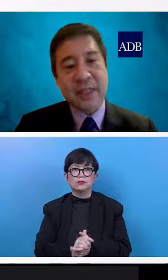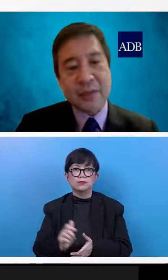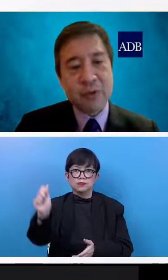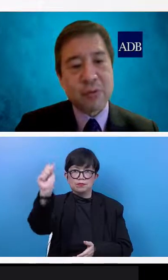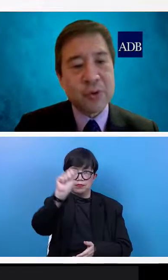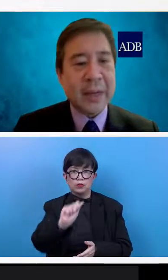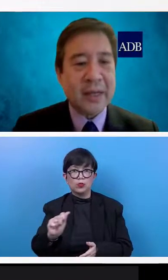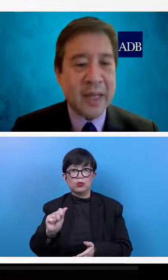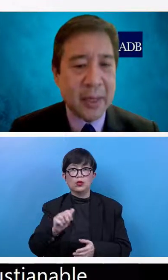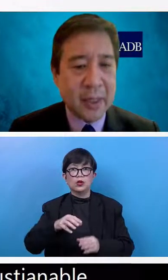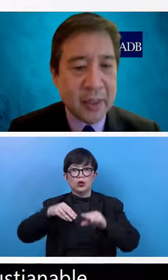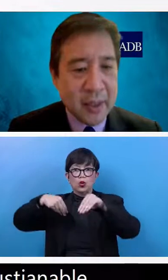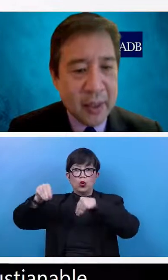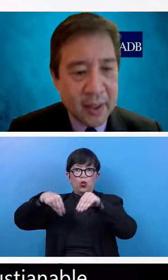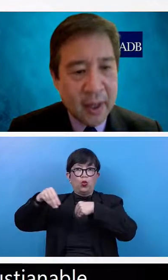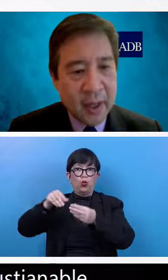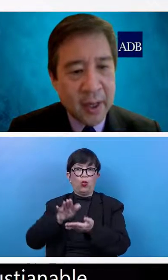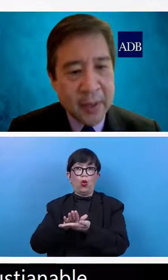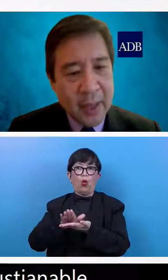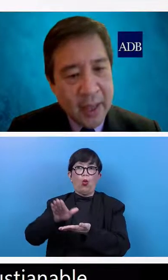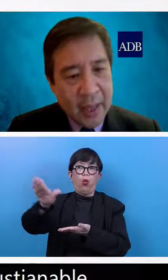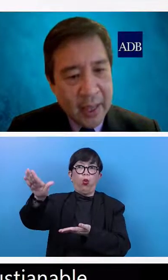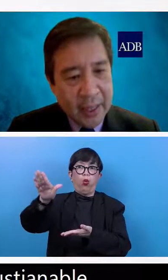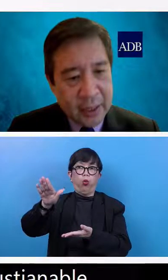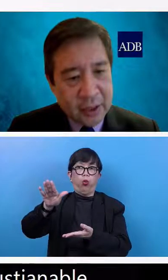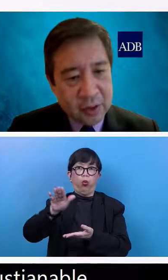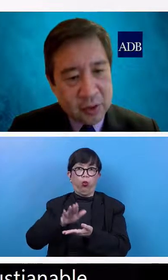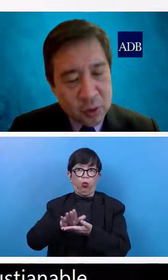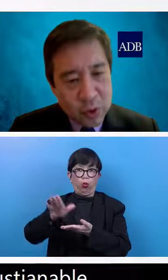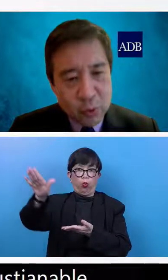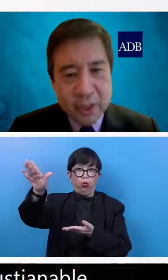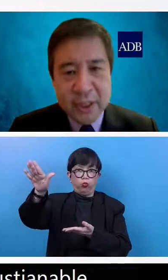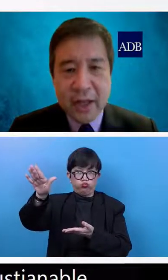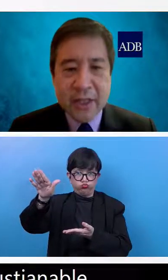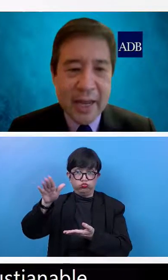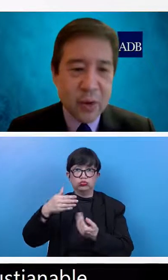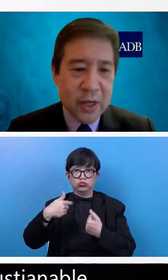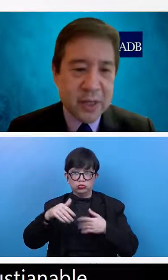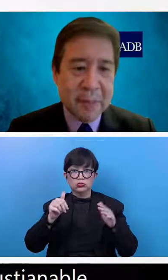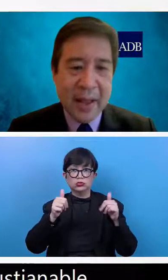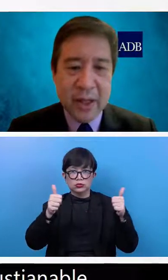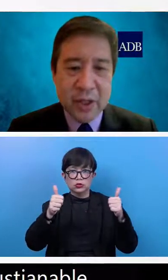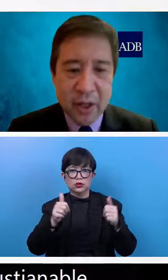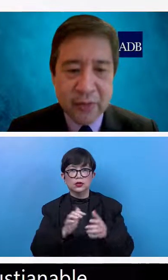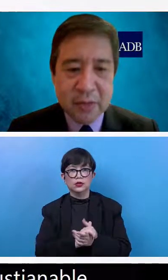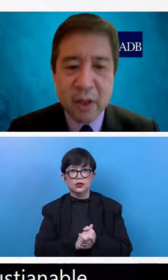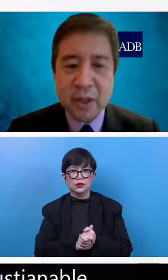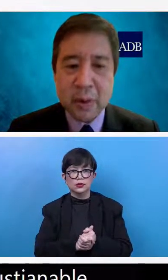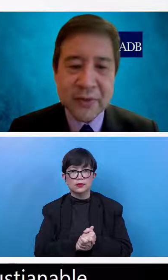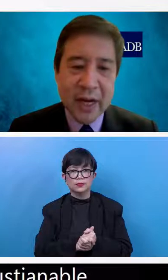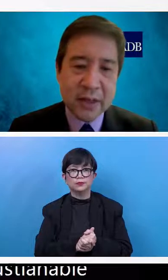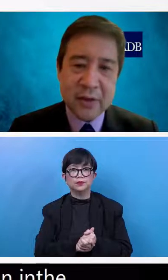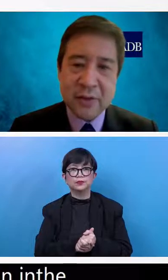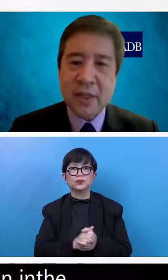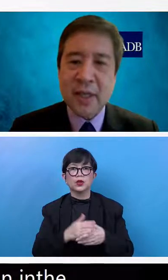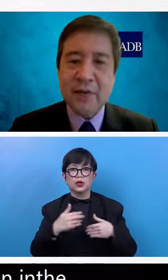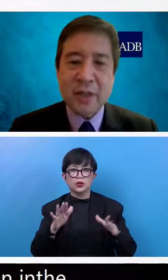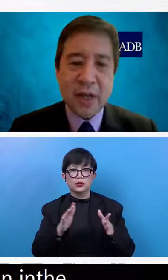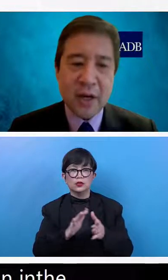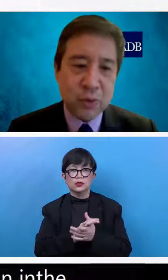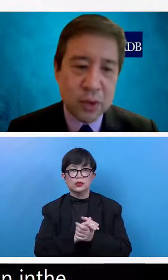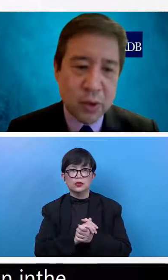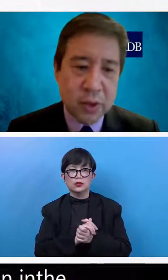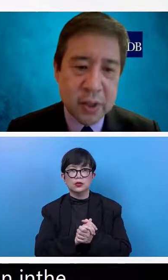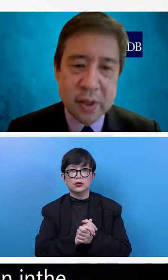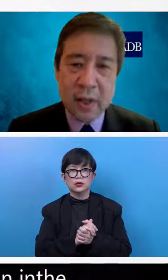integration, even through the pandemic. And the real challenge now is to balance all of these multiple objectives, given